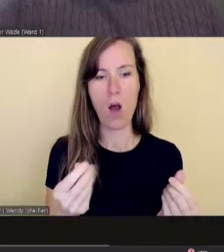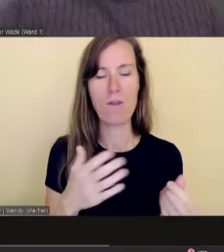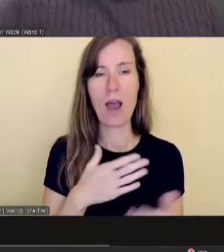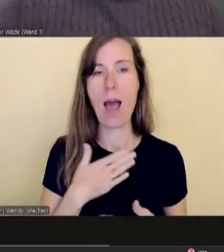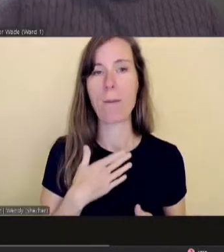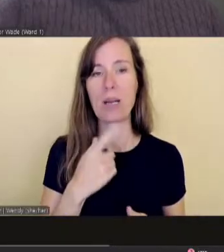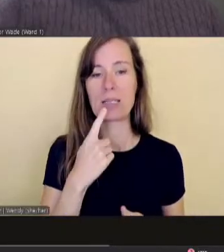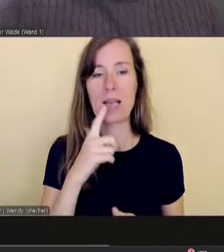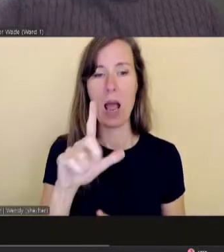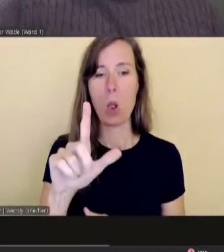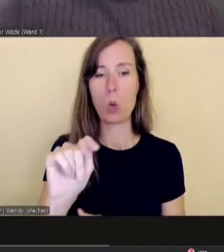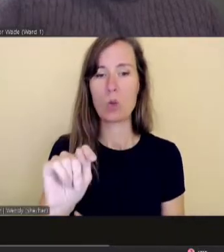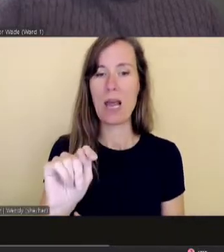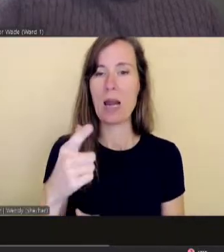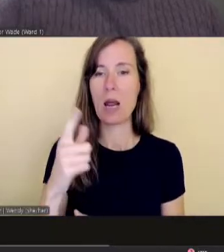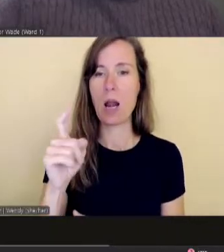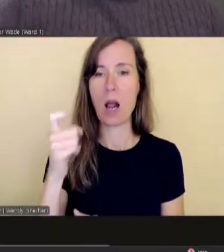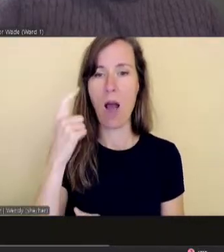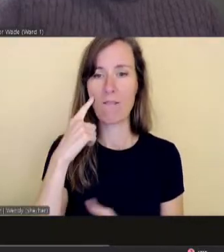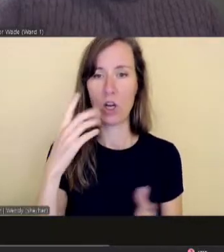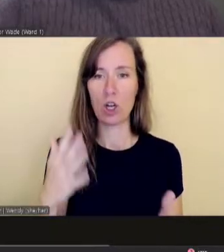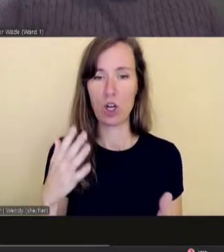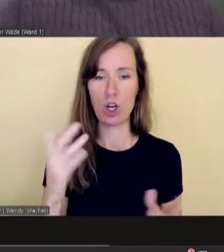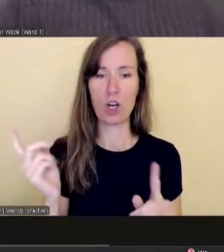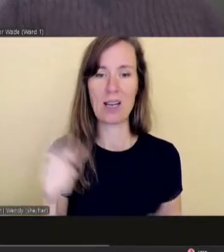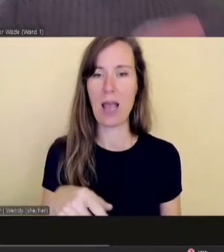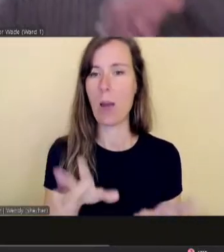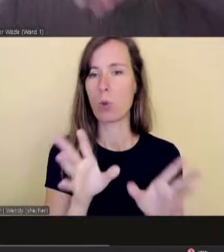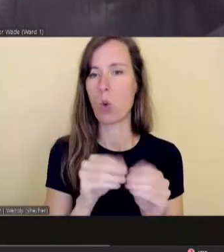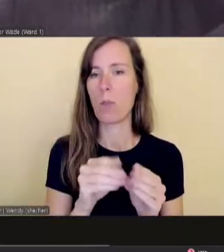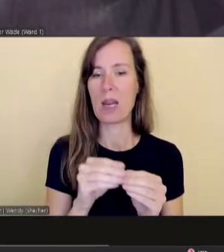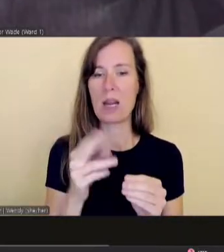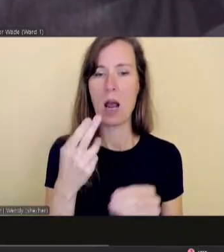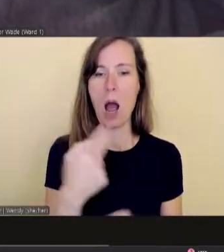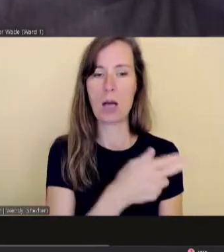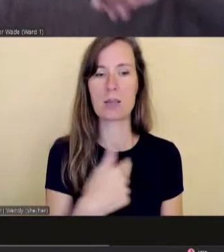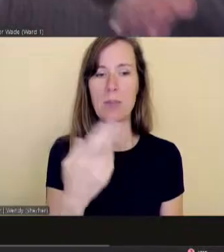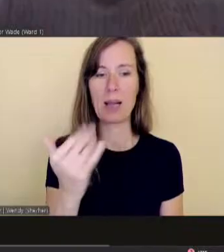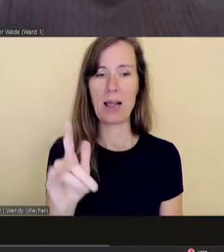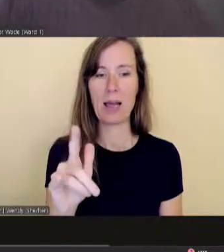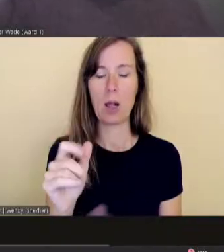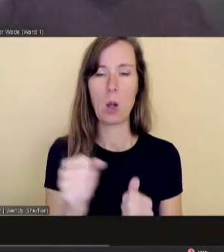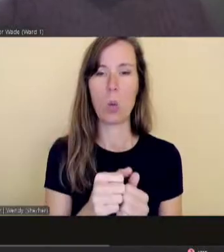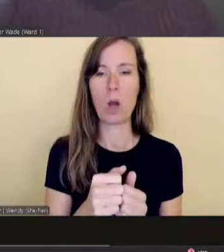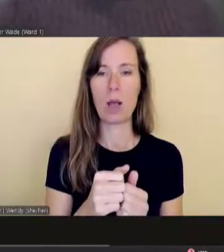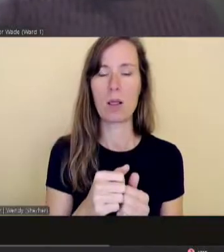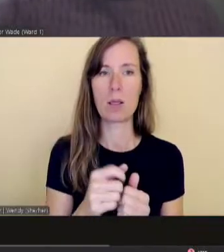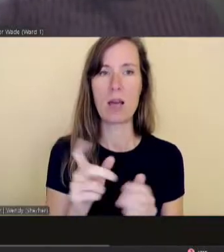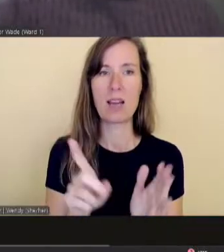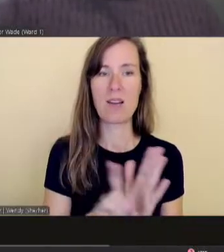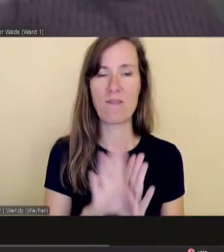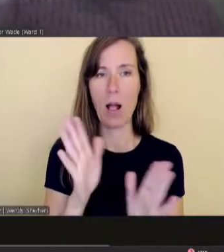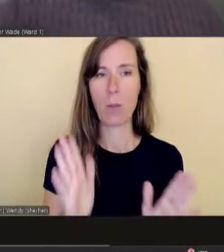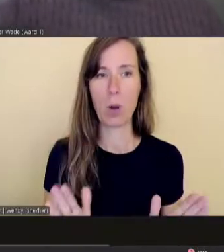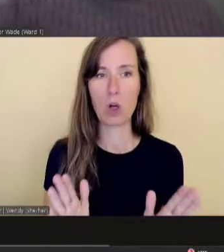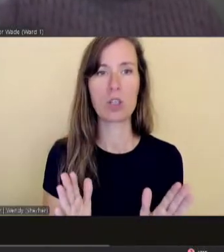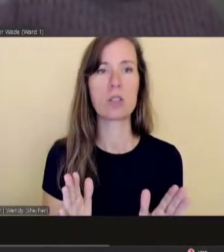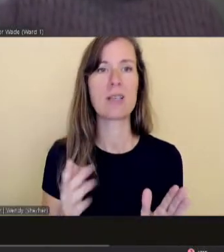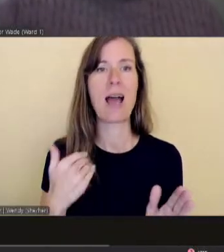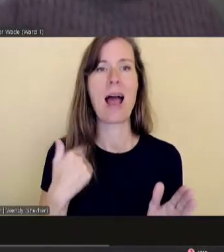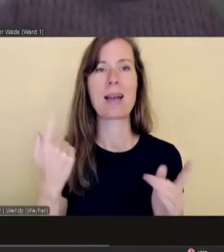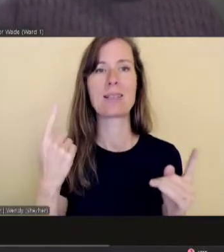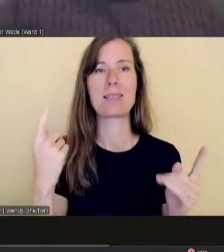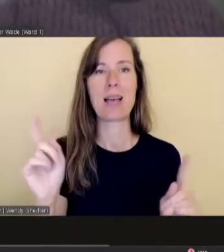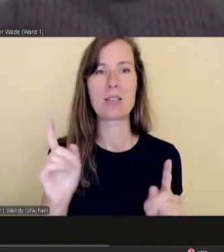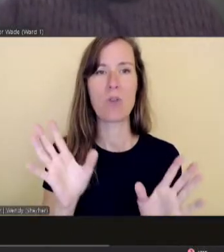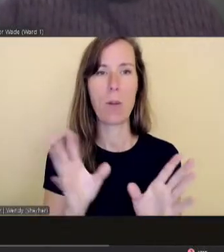came to a meeting at Hospital Hill with the developers, and we had a successful meeting with the lieutenant